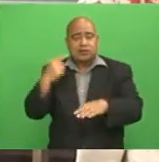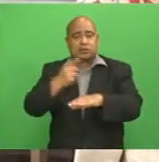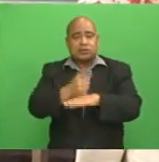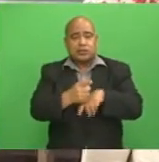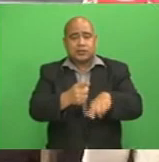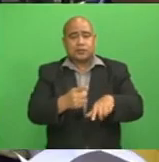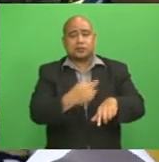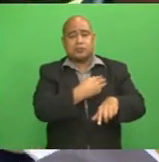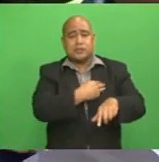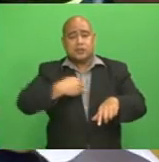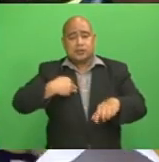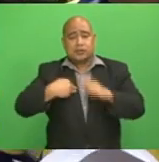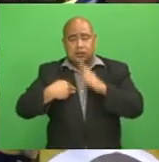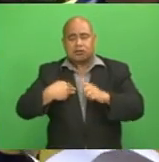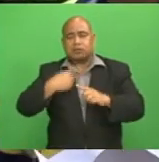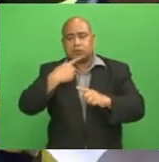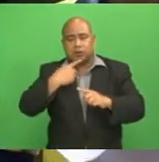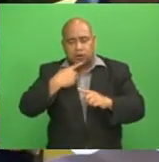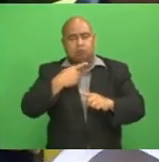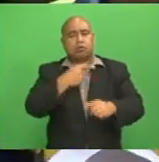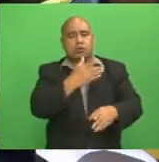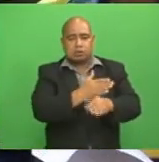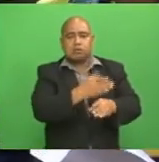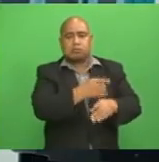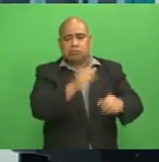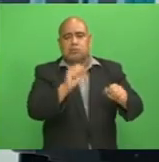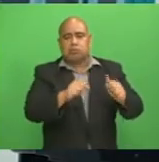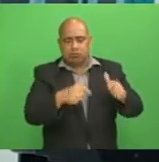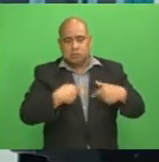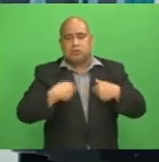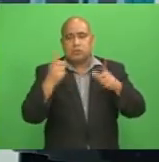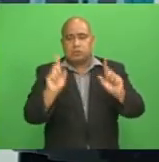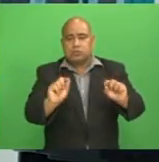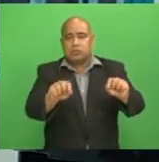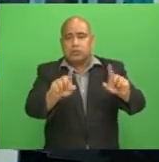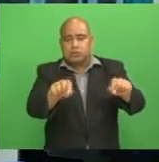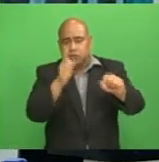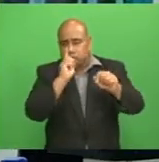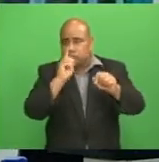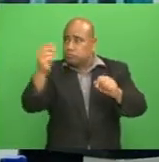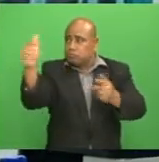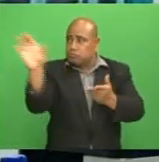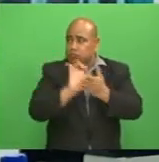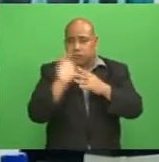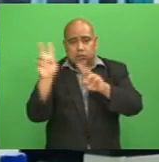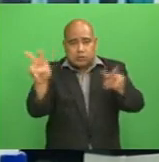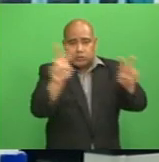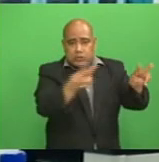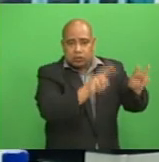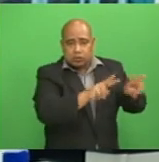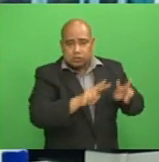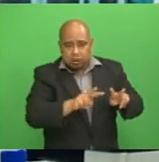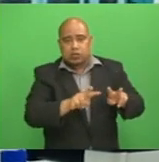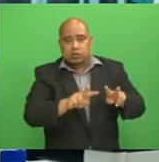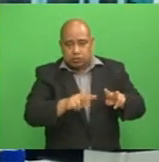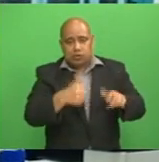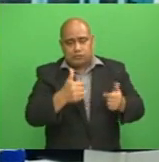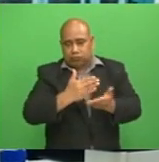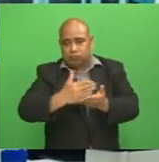lot of work done, they will be looking for funding. So our focus now, the subdivision has been there. We'll have to find ways